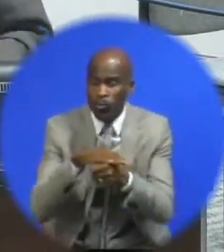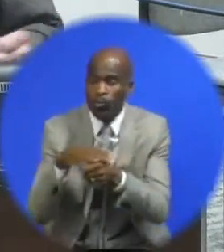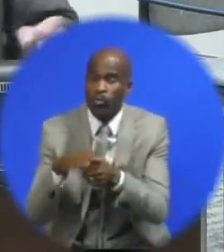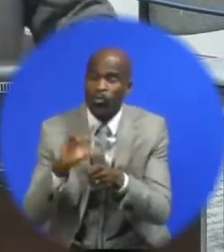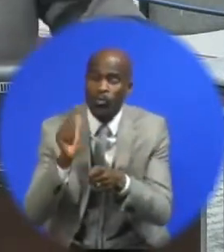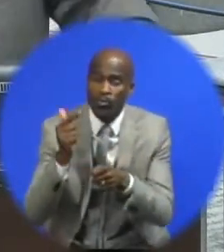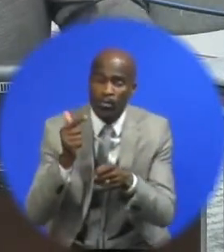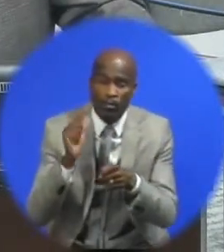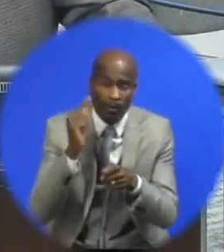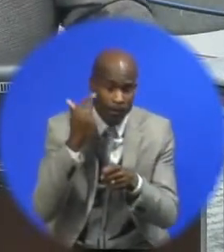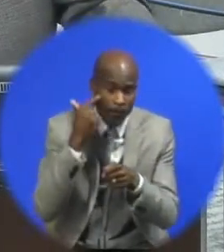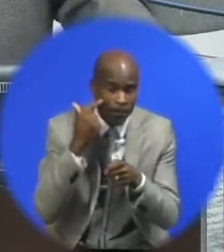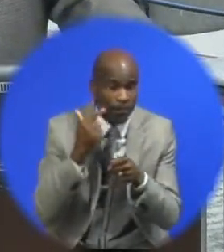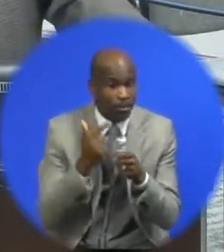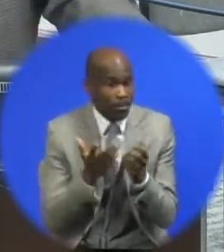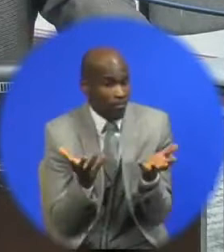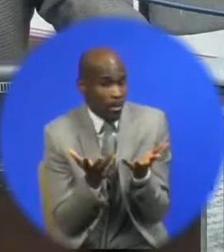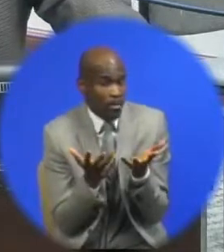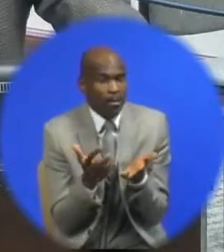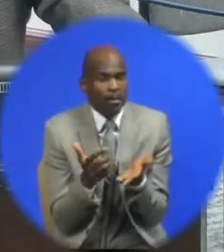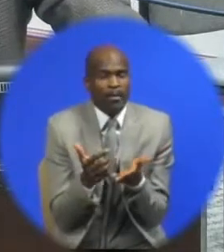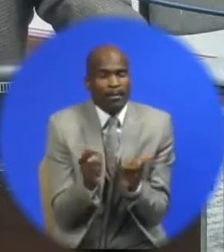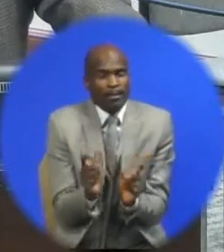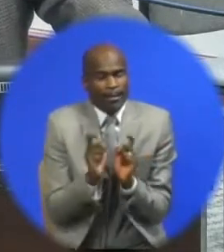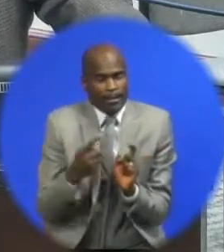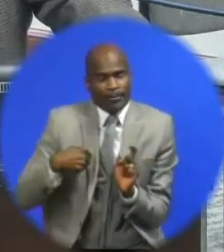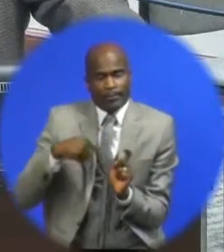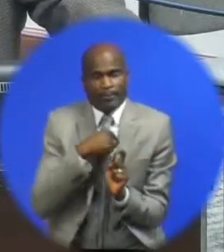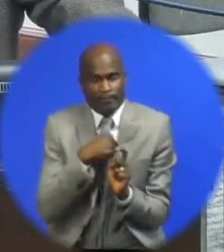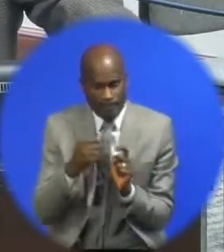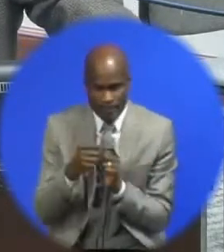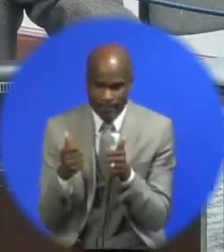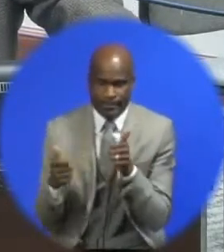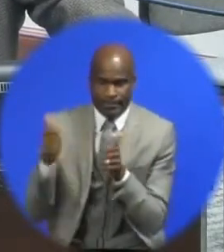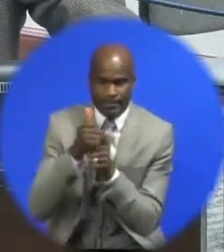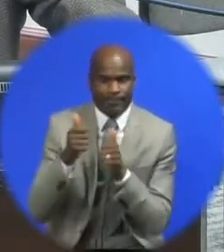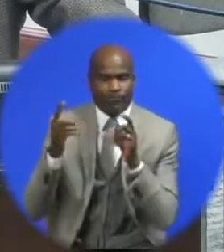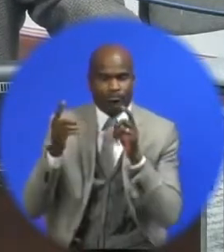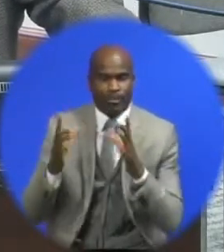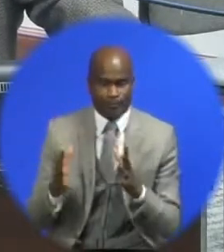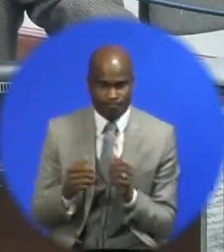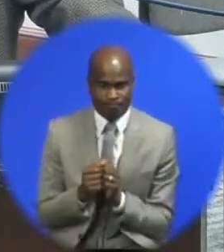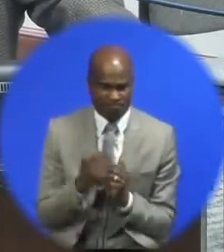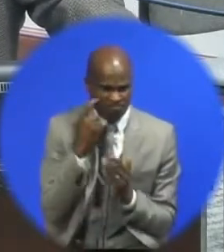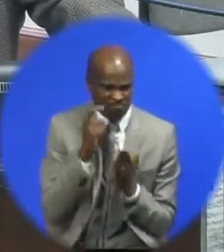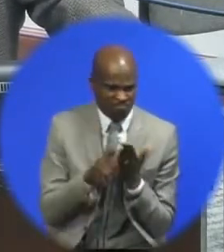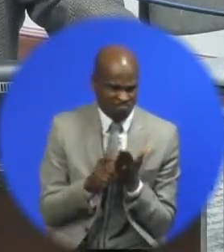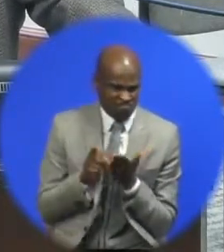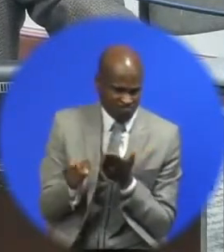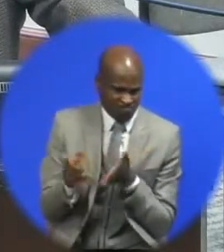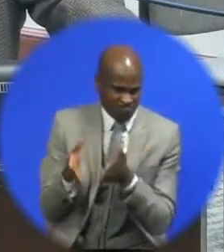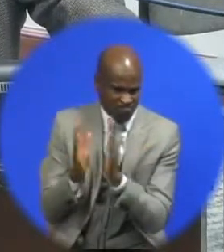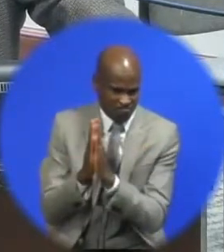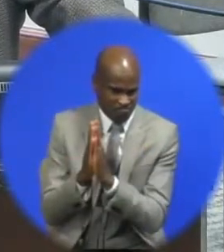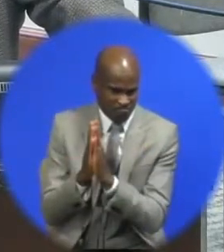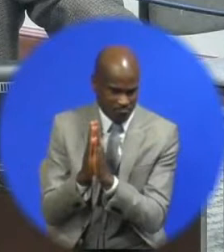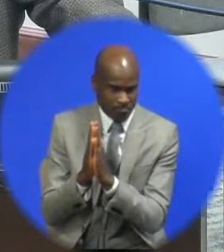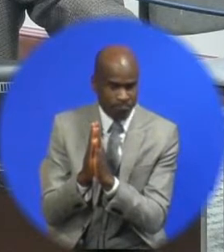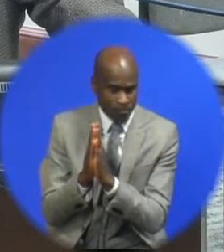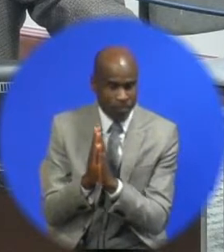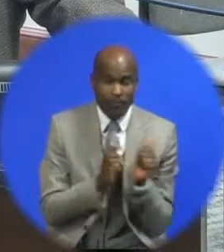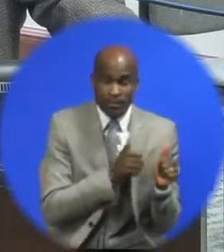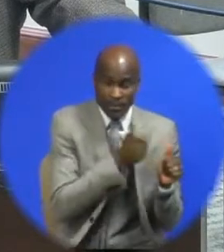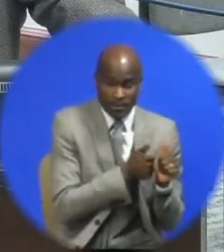an executive director. You'll see there what we have, the request for each of the 9